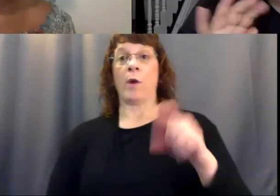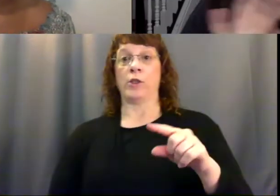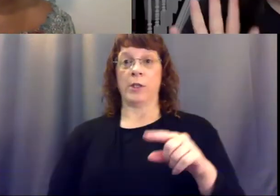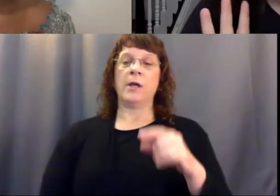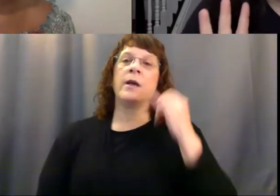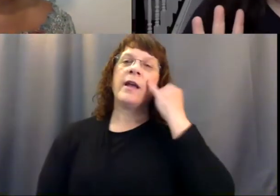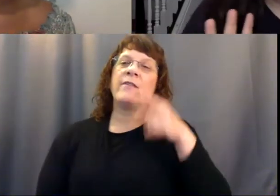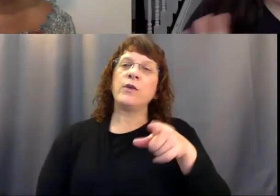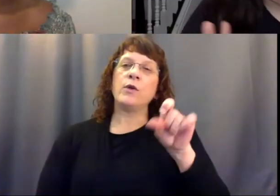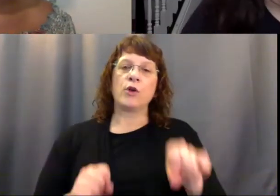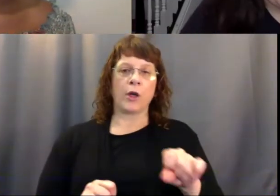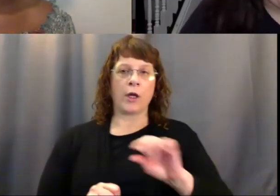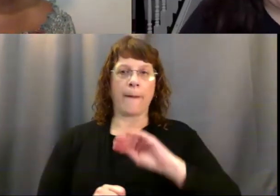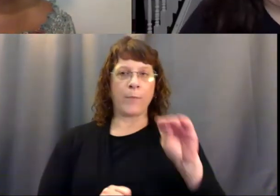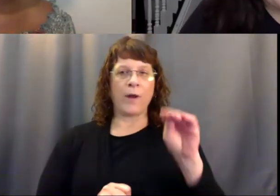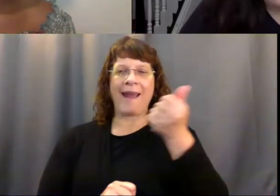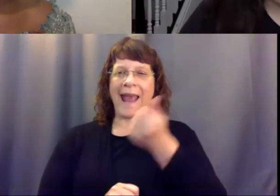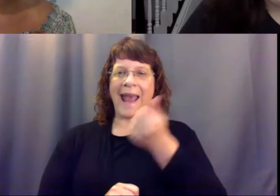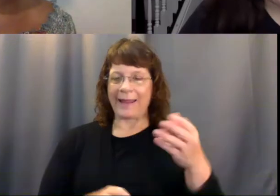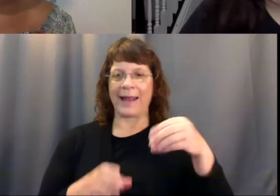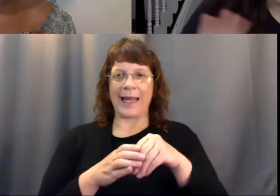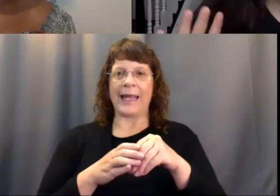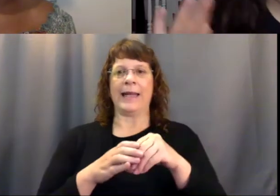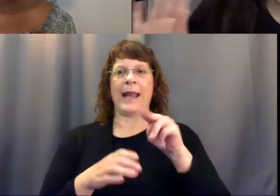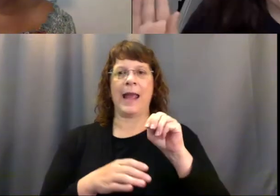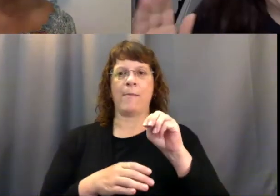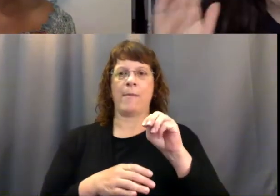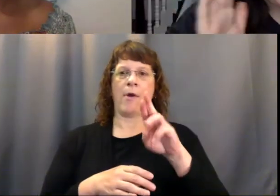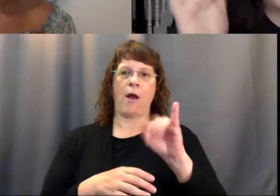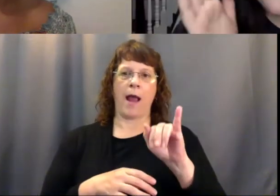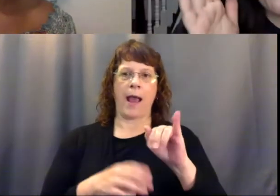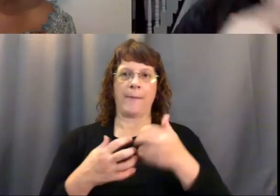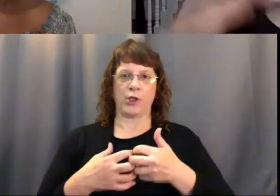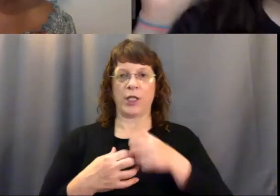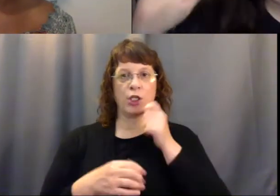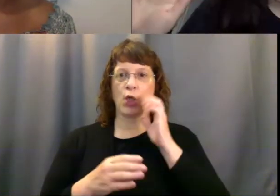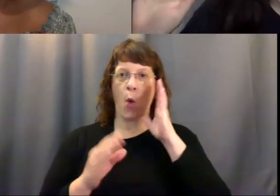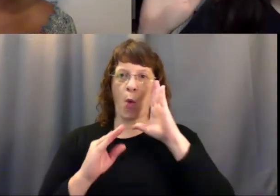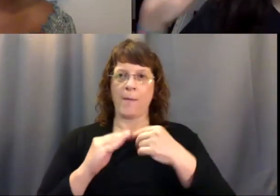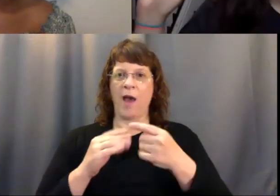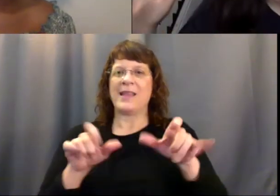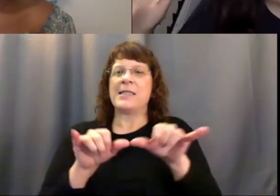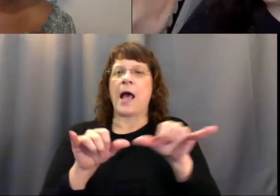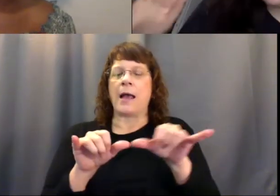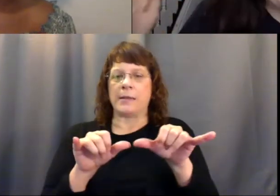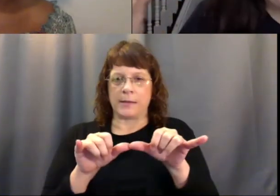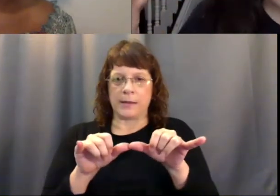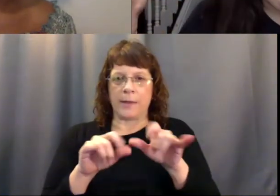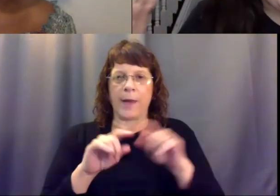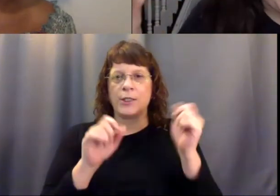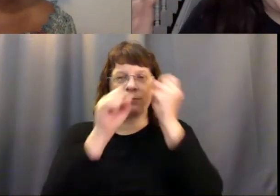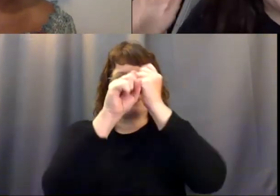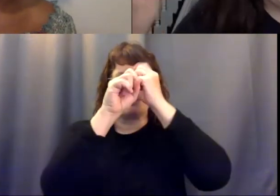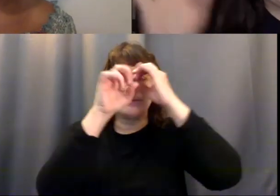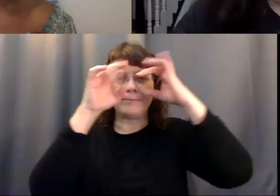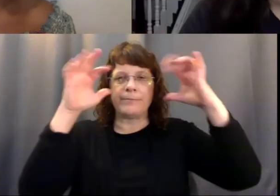could put anything into an MRI, like whatever, like, don't worry about the size of the MRI, like this MRI in our imagination, get it as big